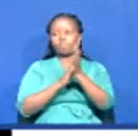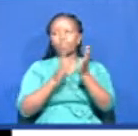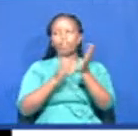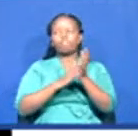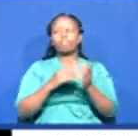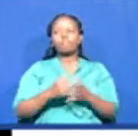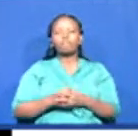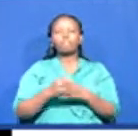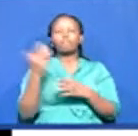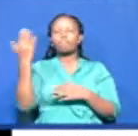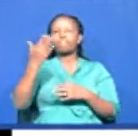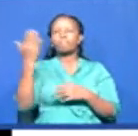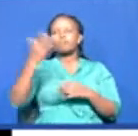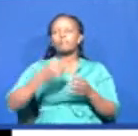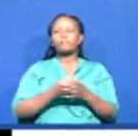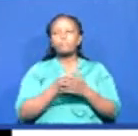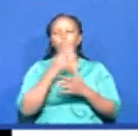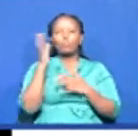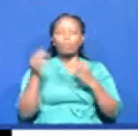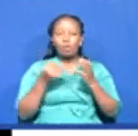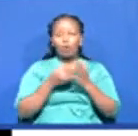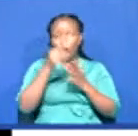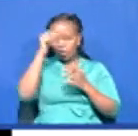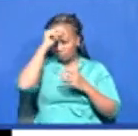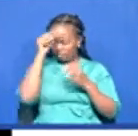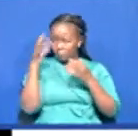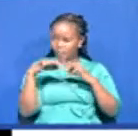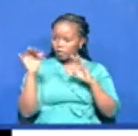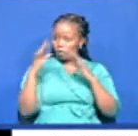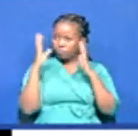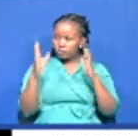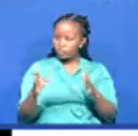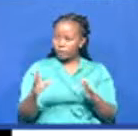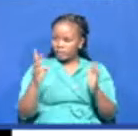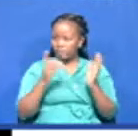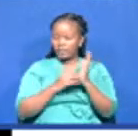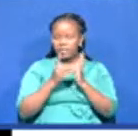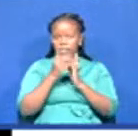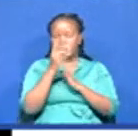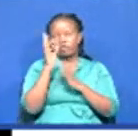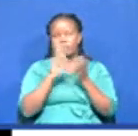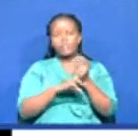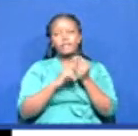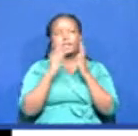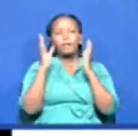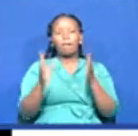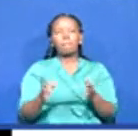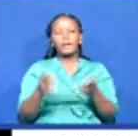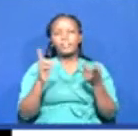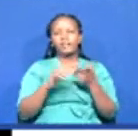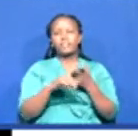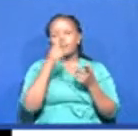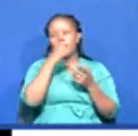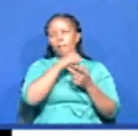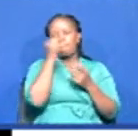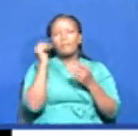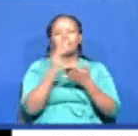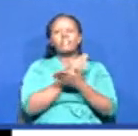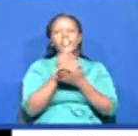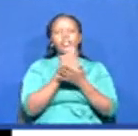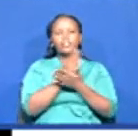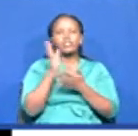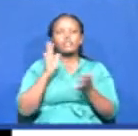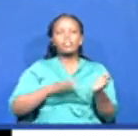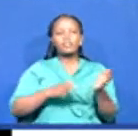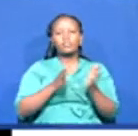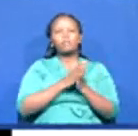All government officials, development partners, of course the private sector, ladies and gentlemen,